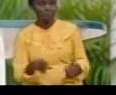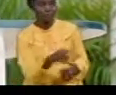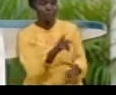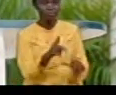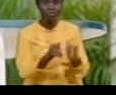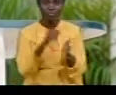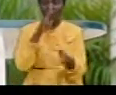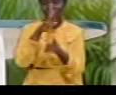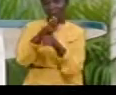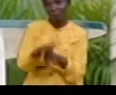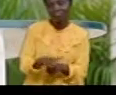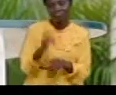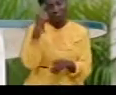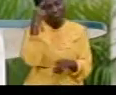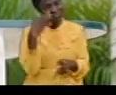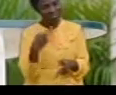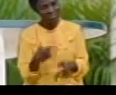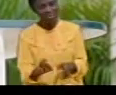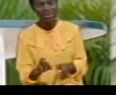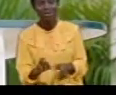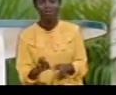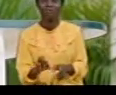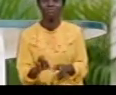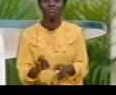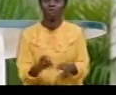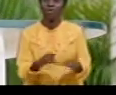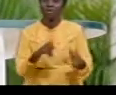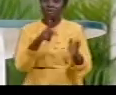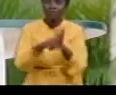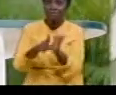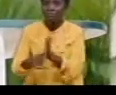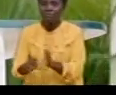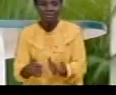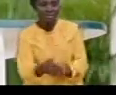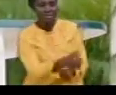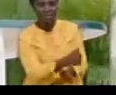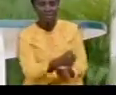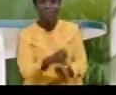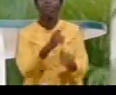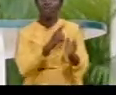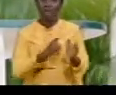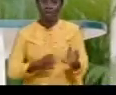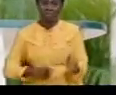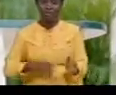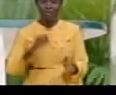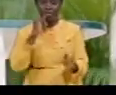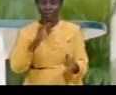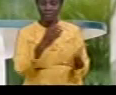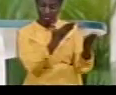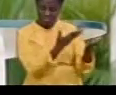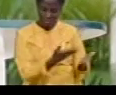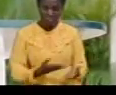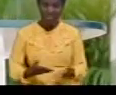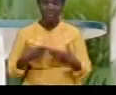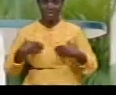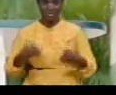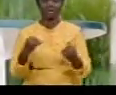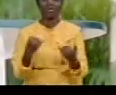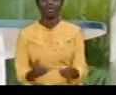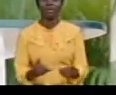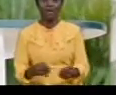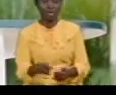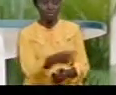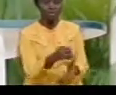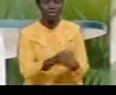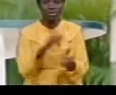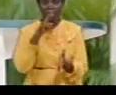any suicidal attempt, God is bringing healing in this celebration. God is bringing healing. And those who are oppressed of the devil,